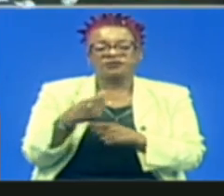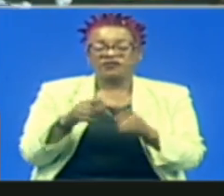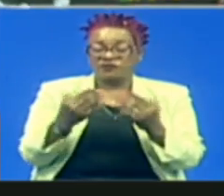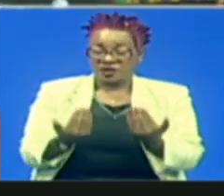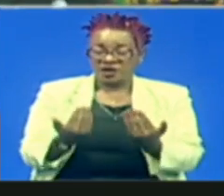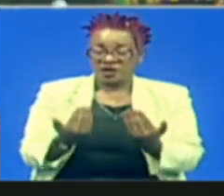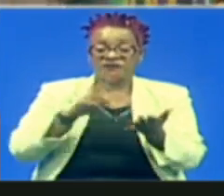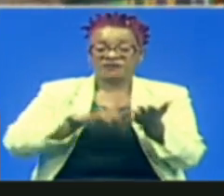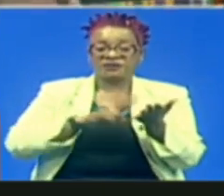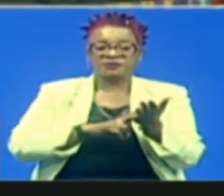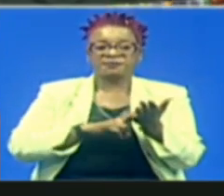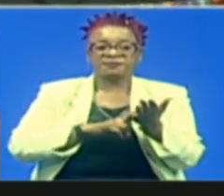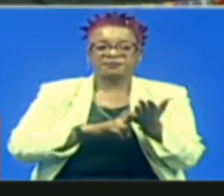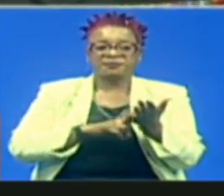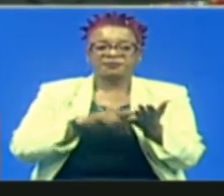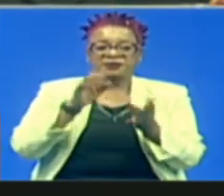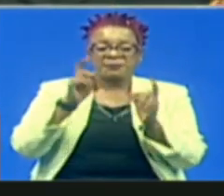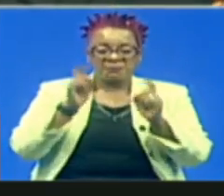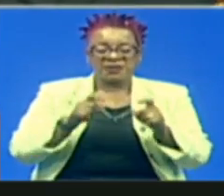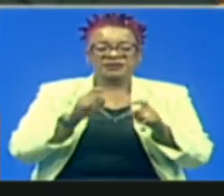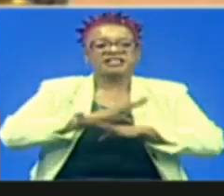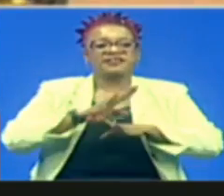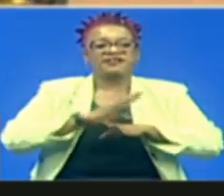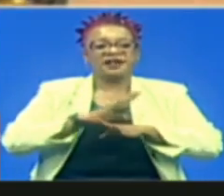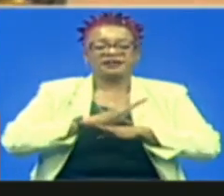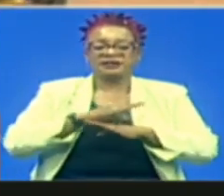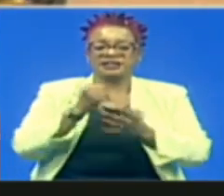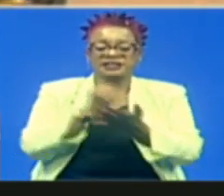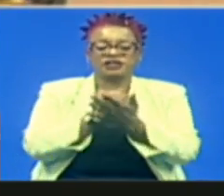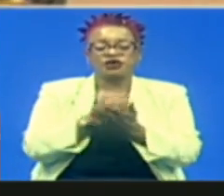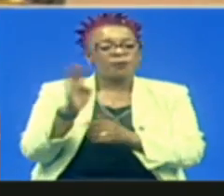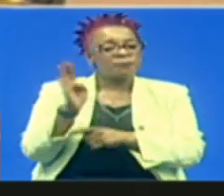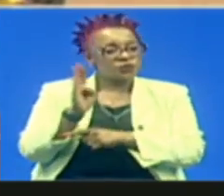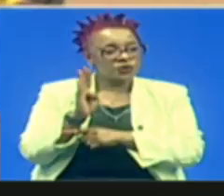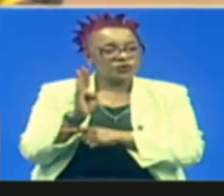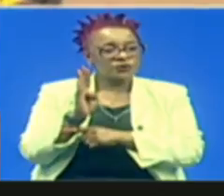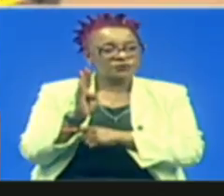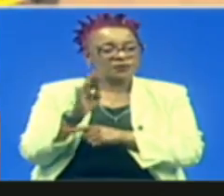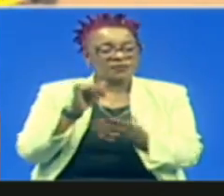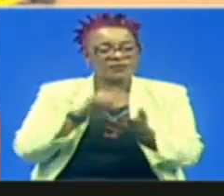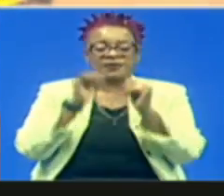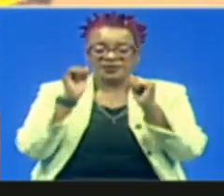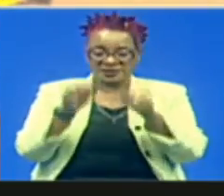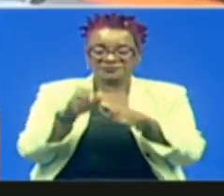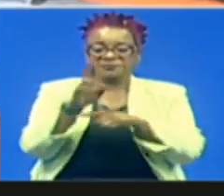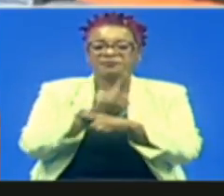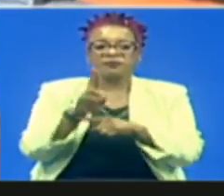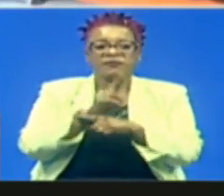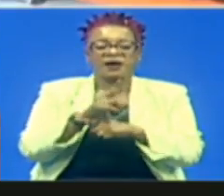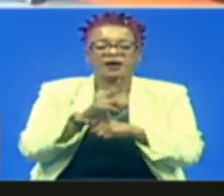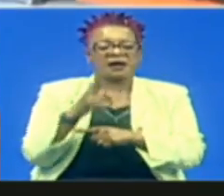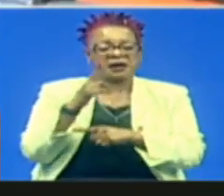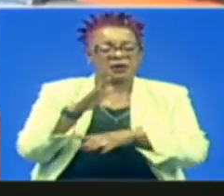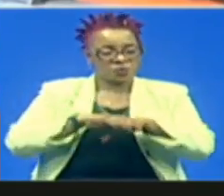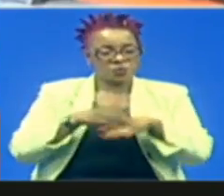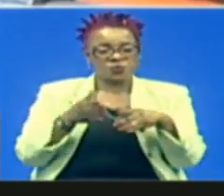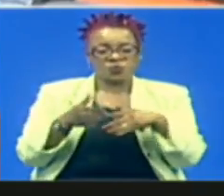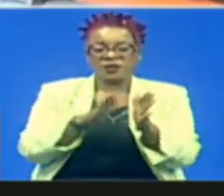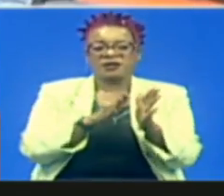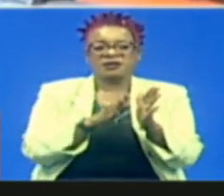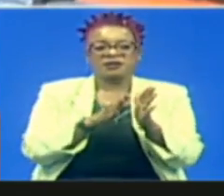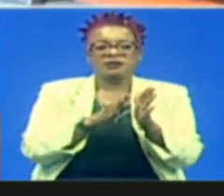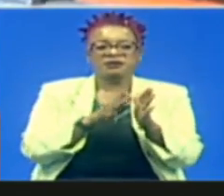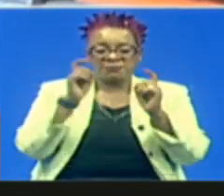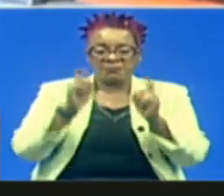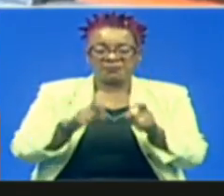however, gun holders must satisfy the Firearms Registration Bureau that they can use a gun efficiently through taking a test